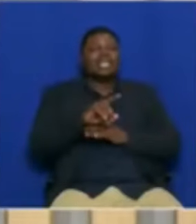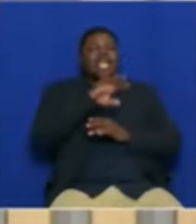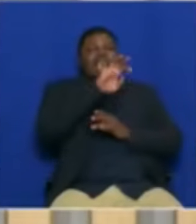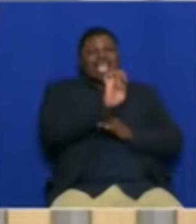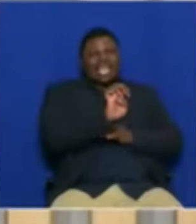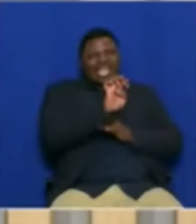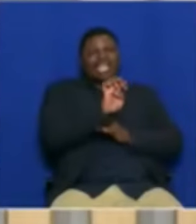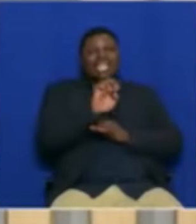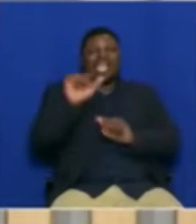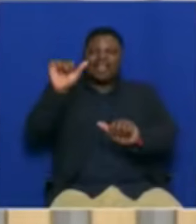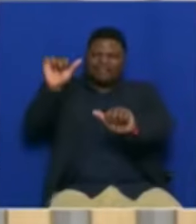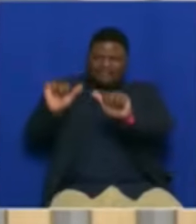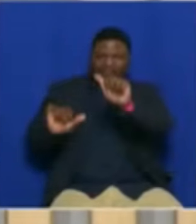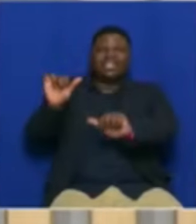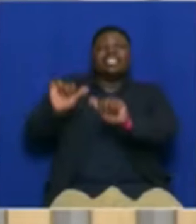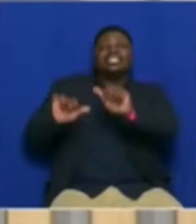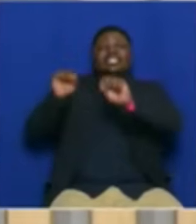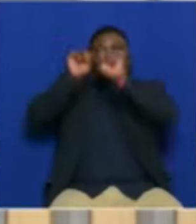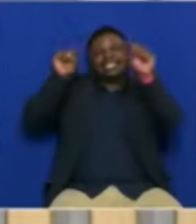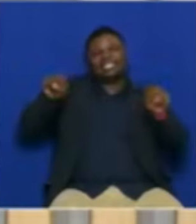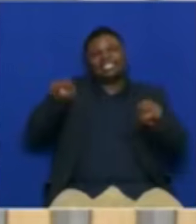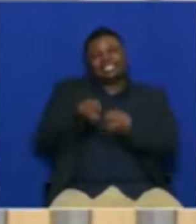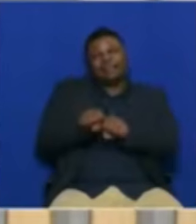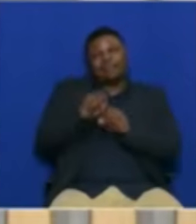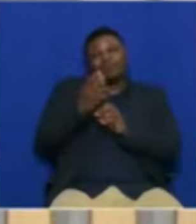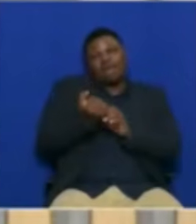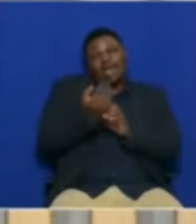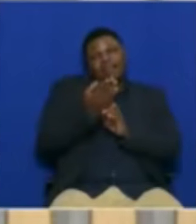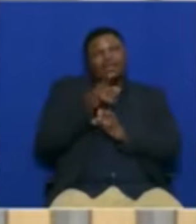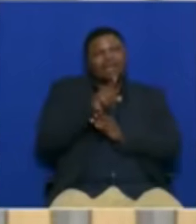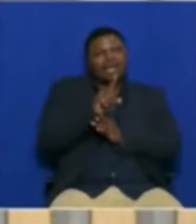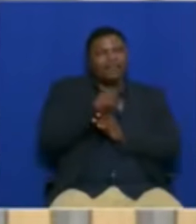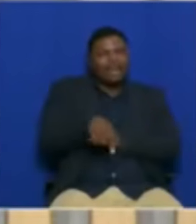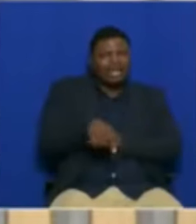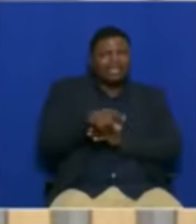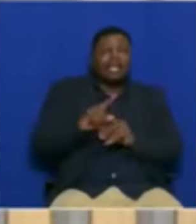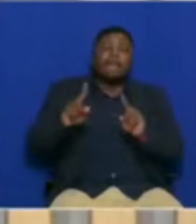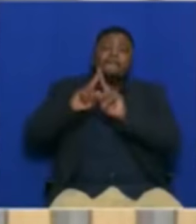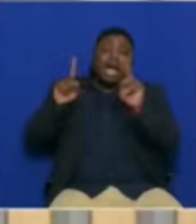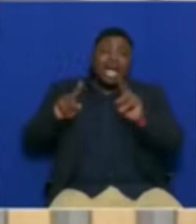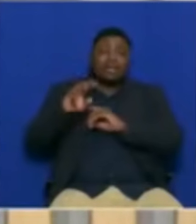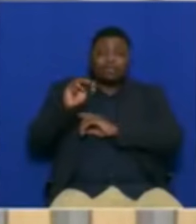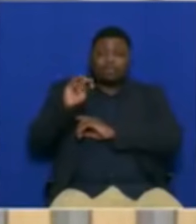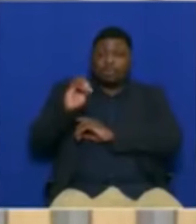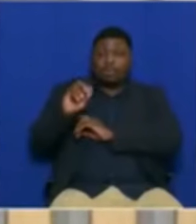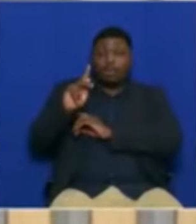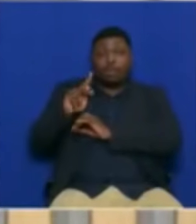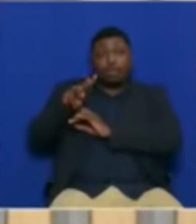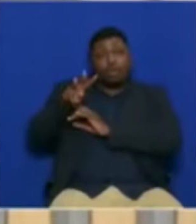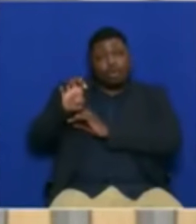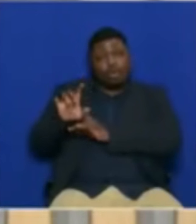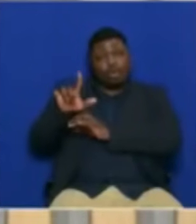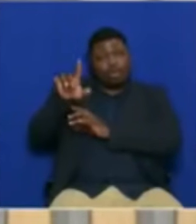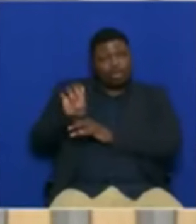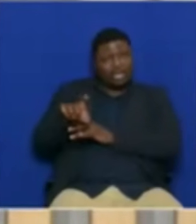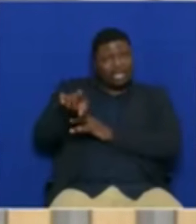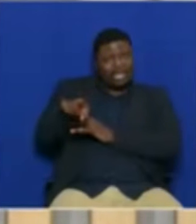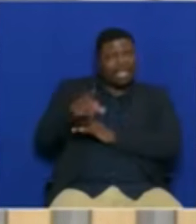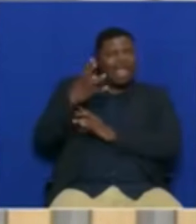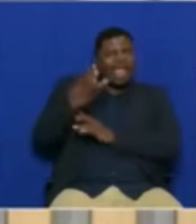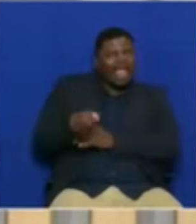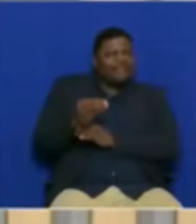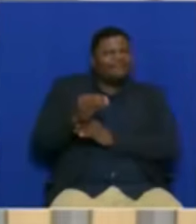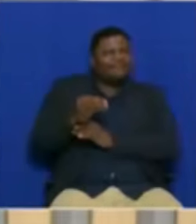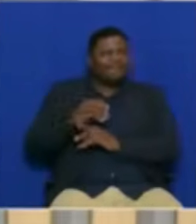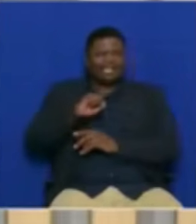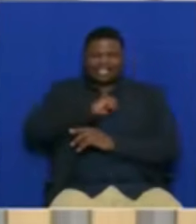Ms. Mukwele doesn't have a force number, but an application form for vetting